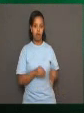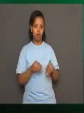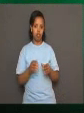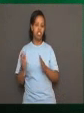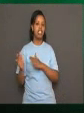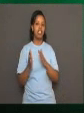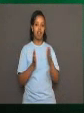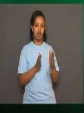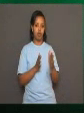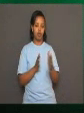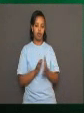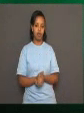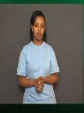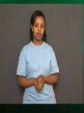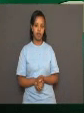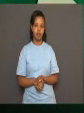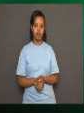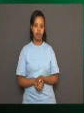Students, let's get ready.